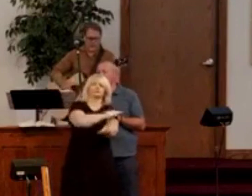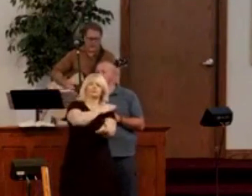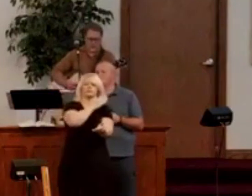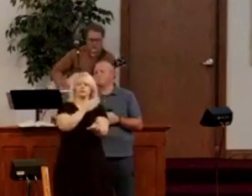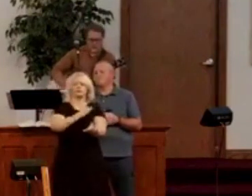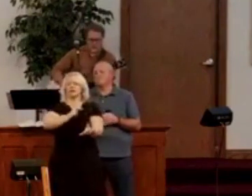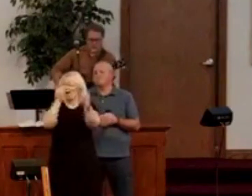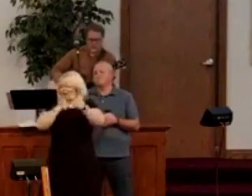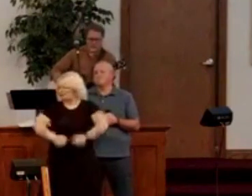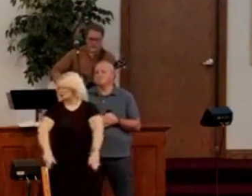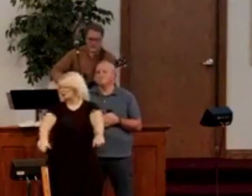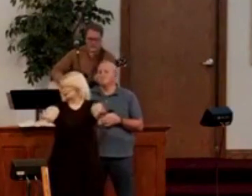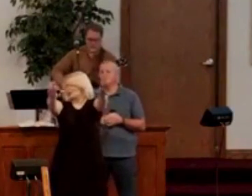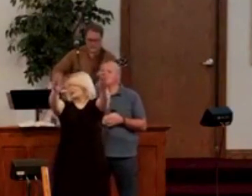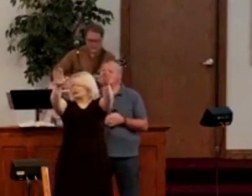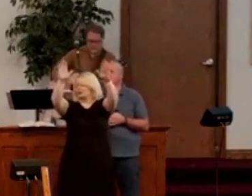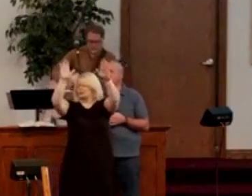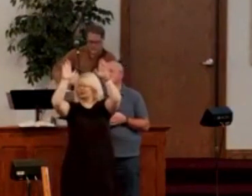Right.